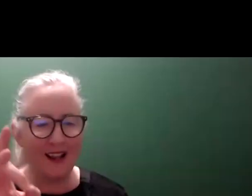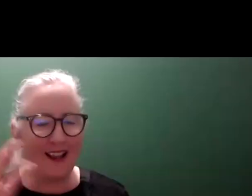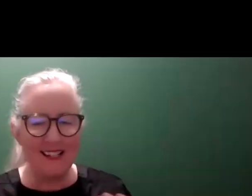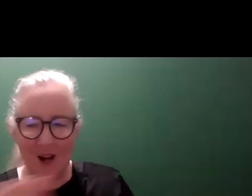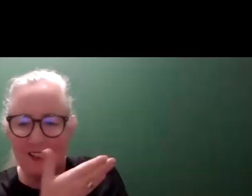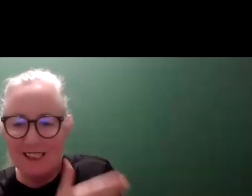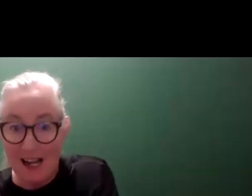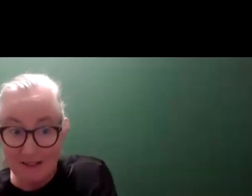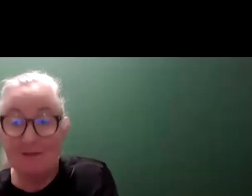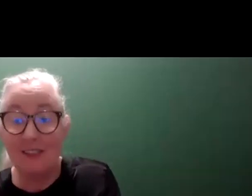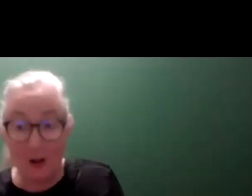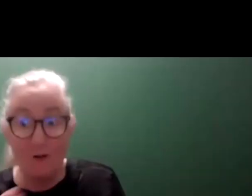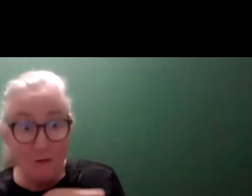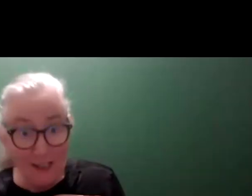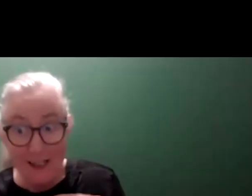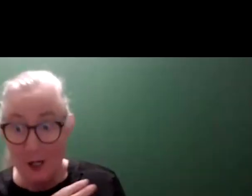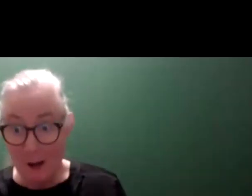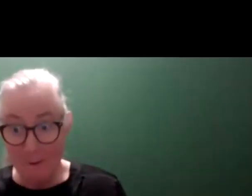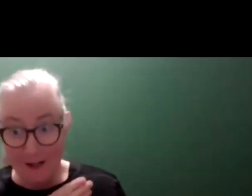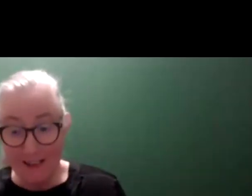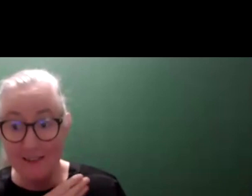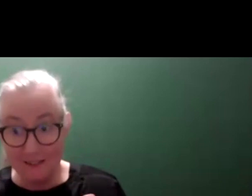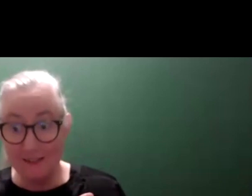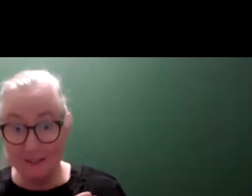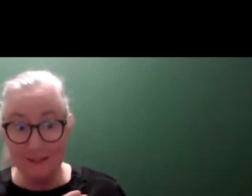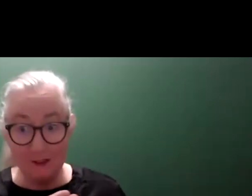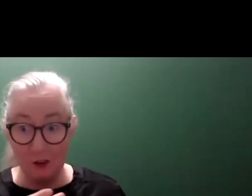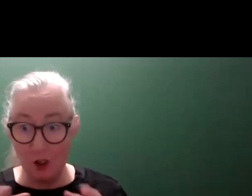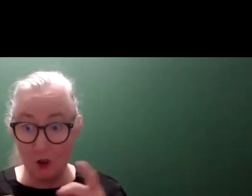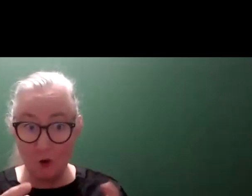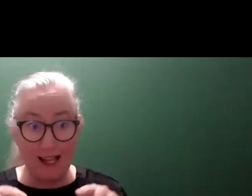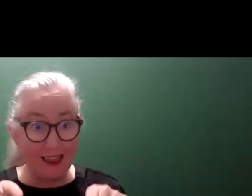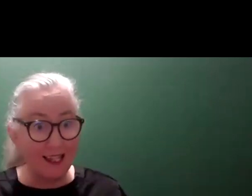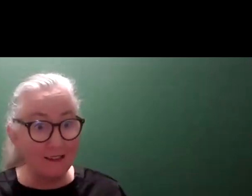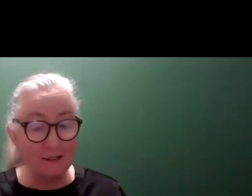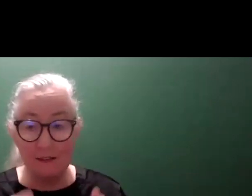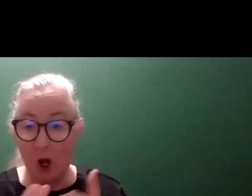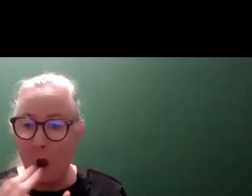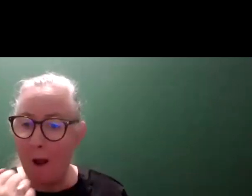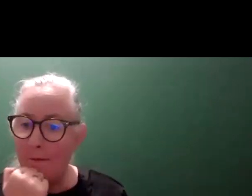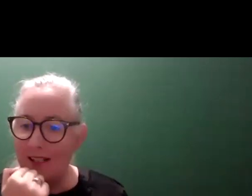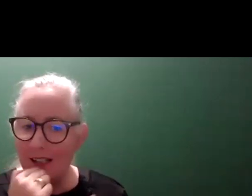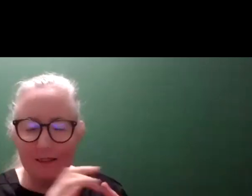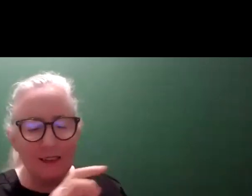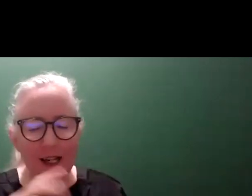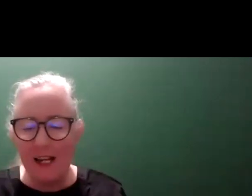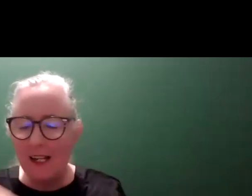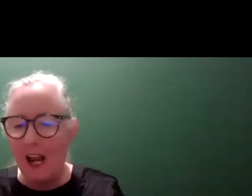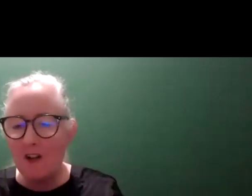We are so pleased to have completed this very considered update to the National Consent